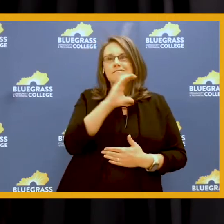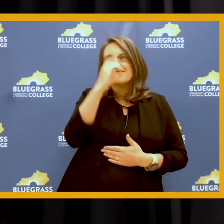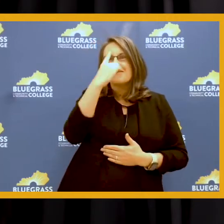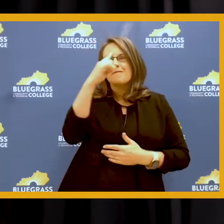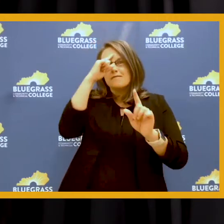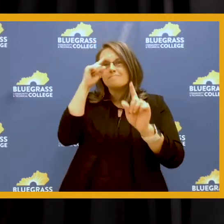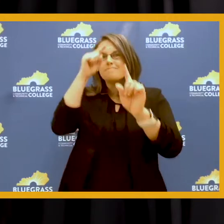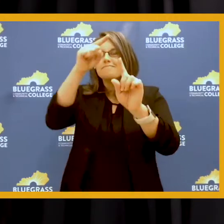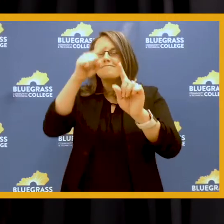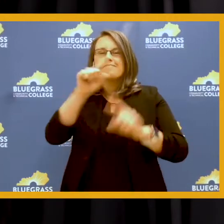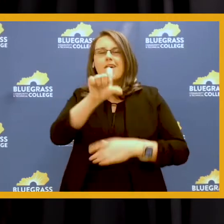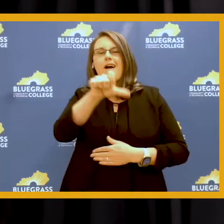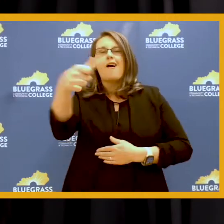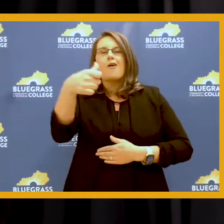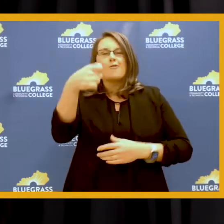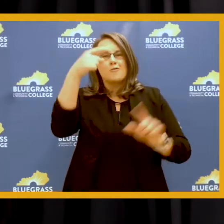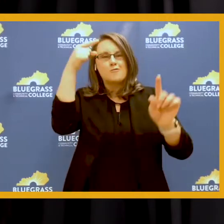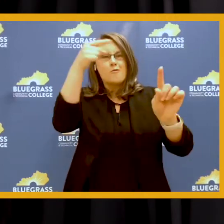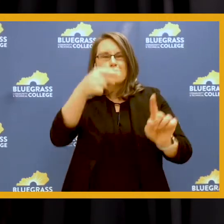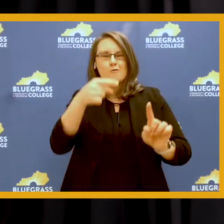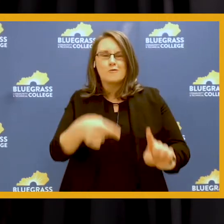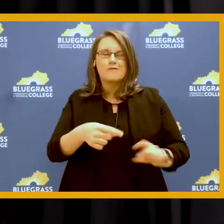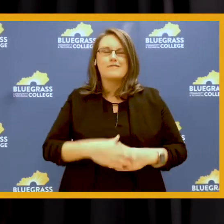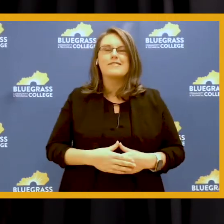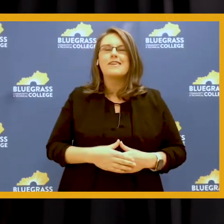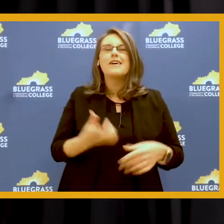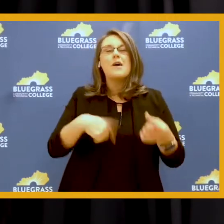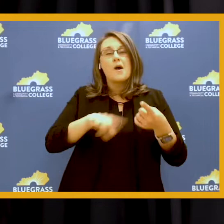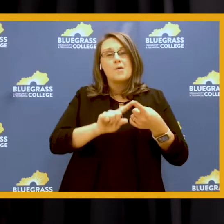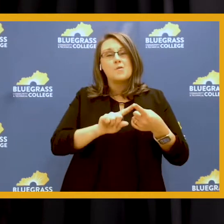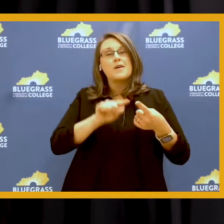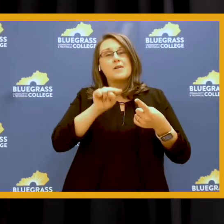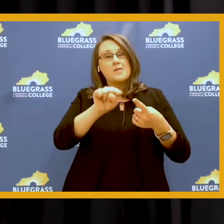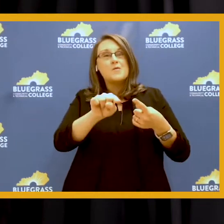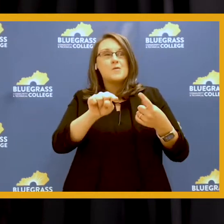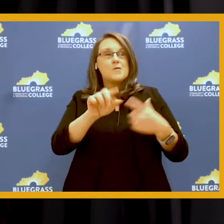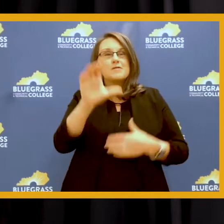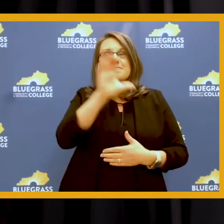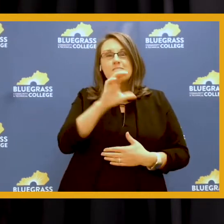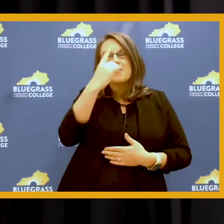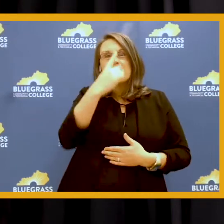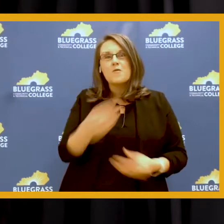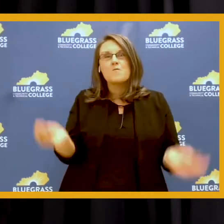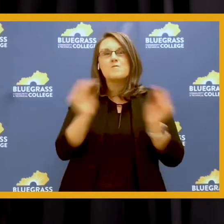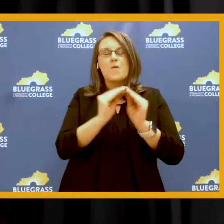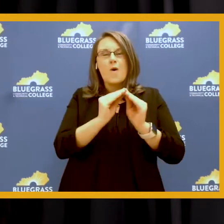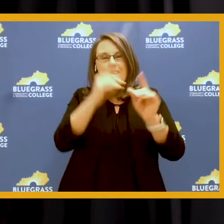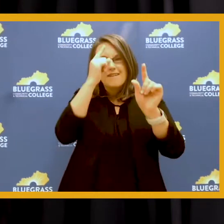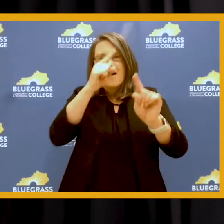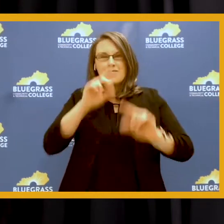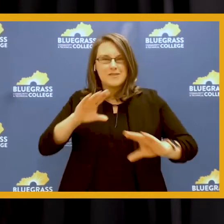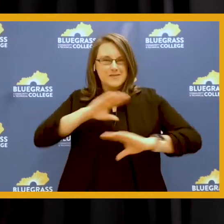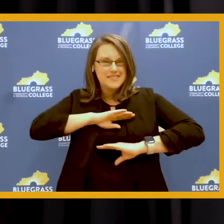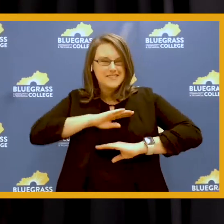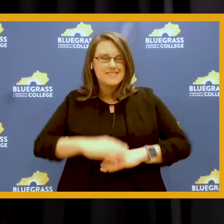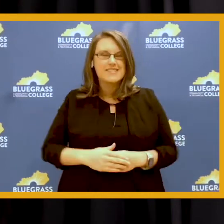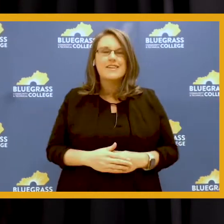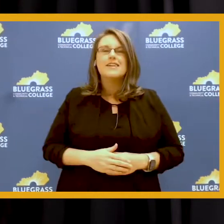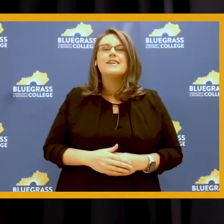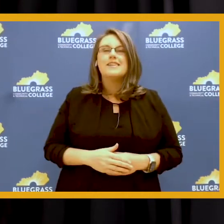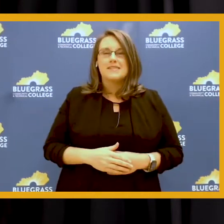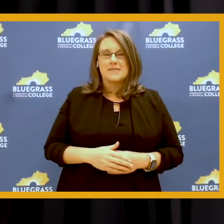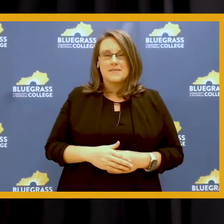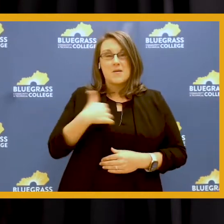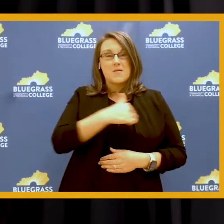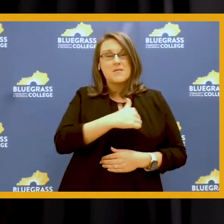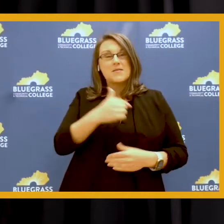goals and as you enter the many, many doors that this accomplishment will open. So with that, we leave you with a